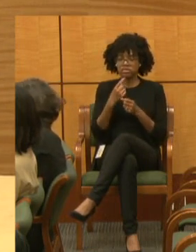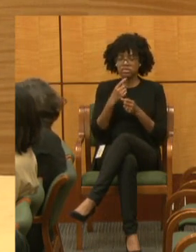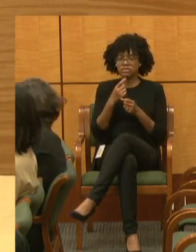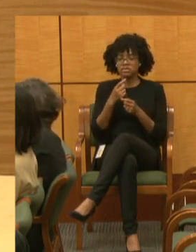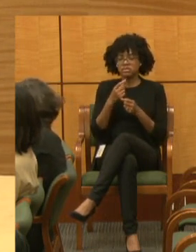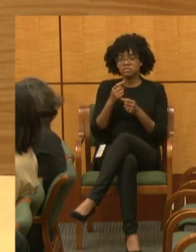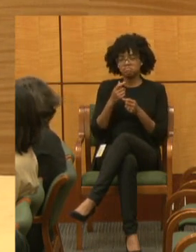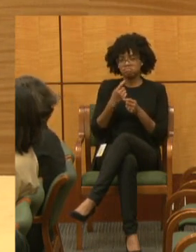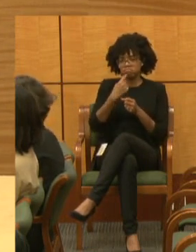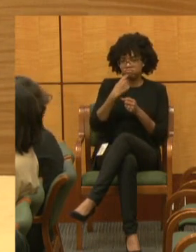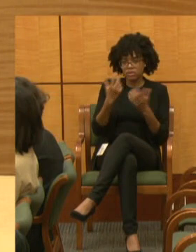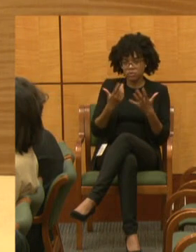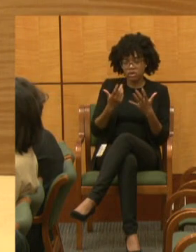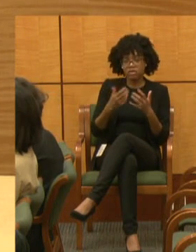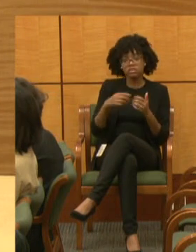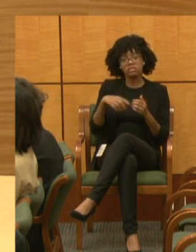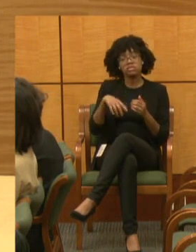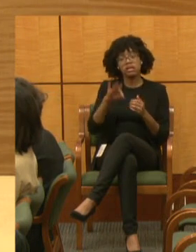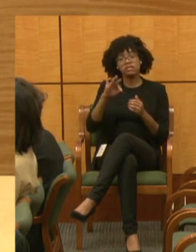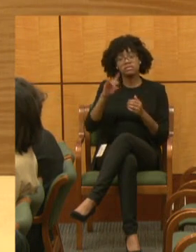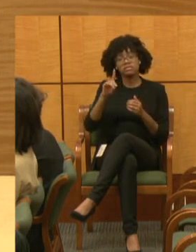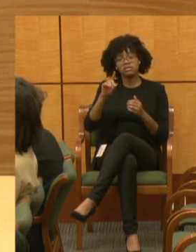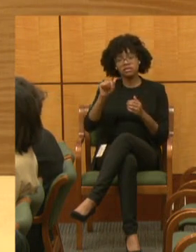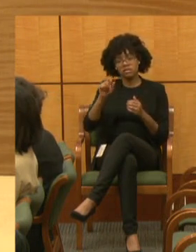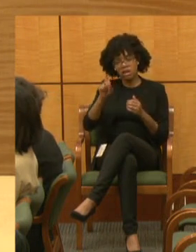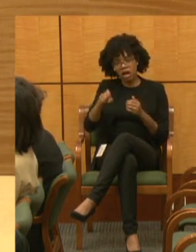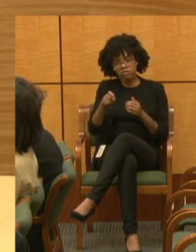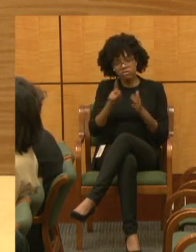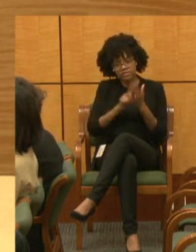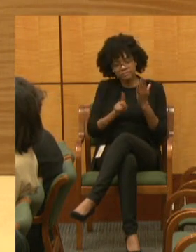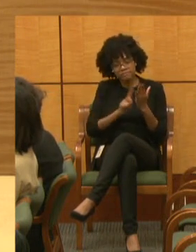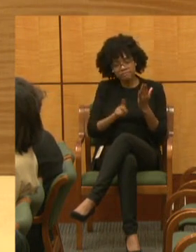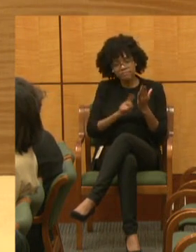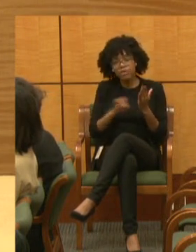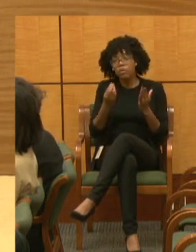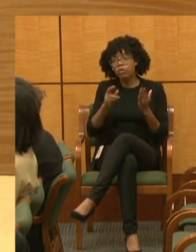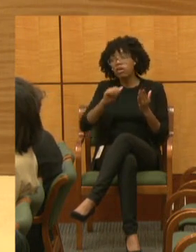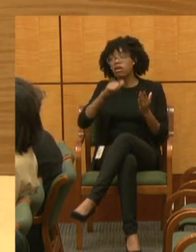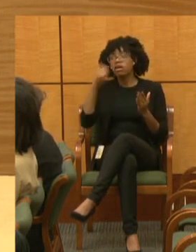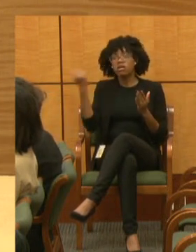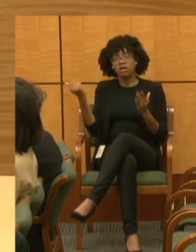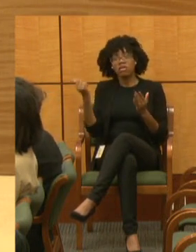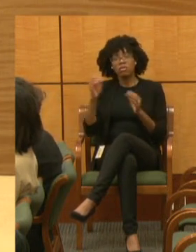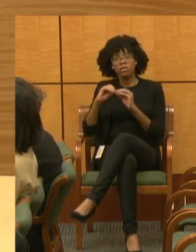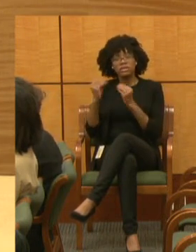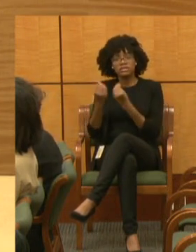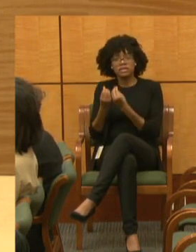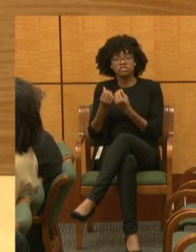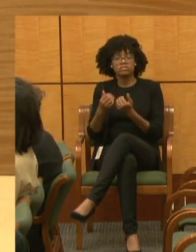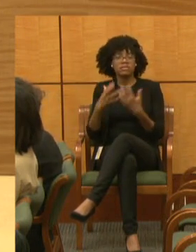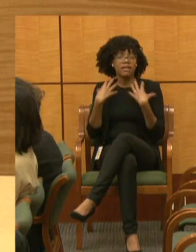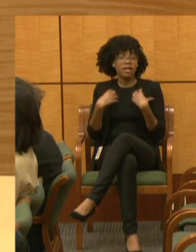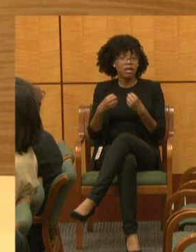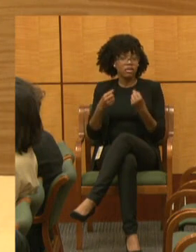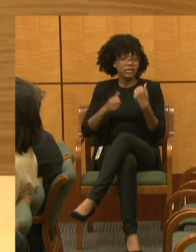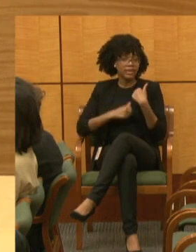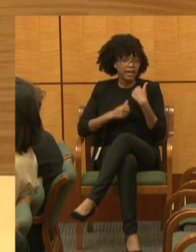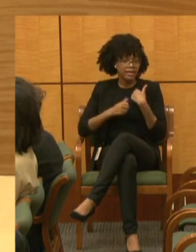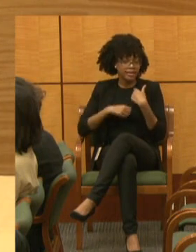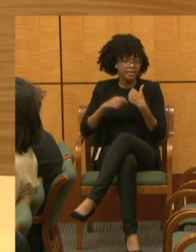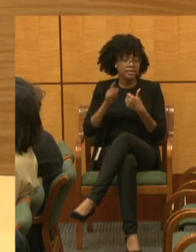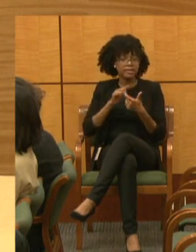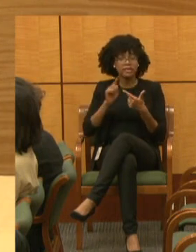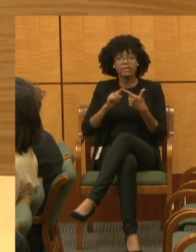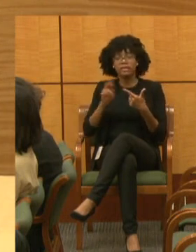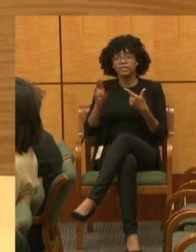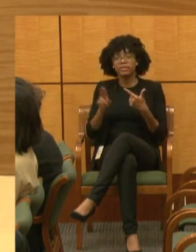the FDA or another recognized authority such as Health Canada, the EU, or the PICS,